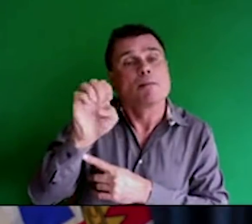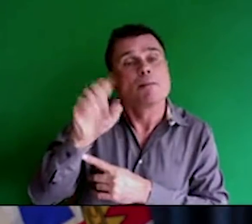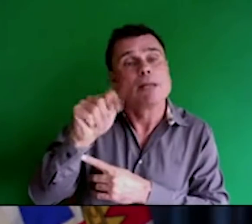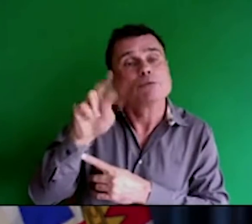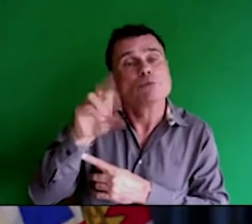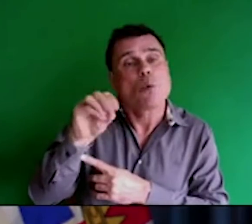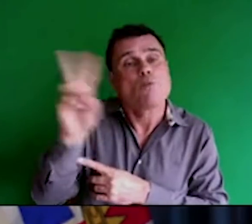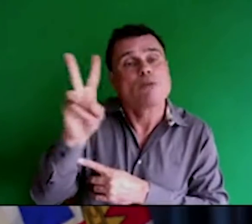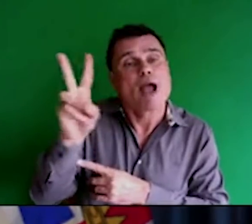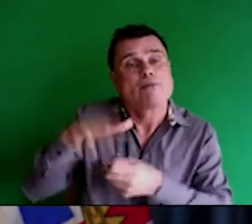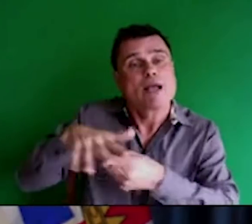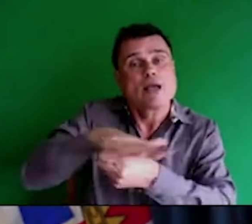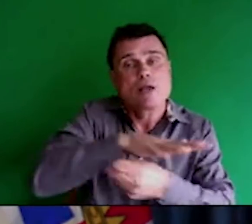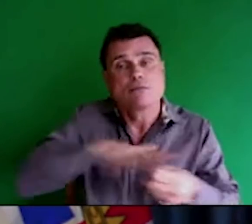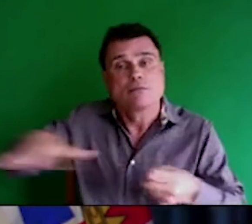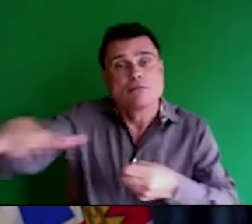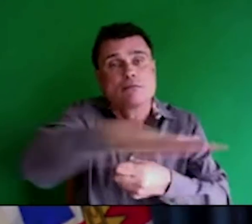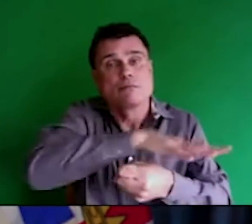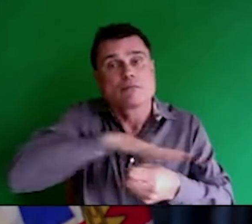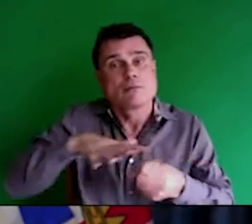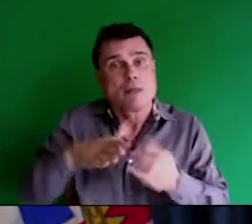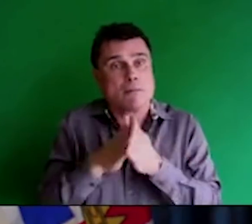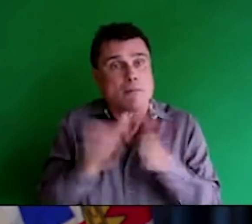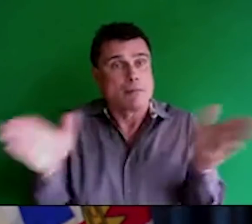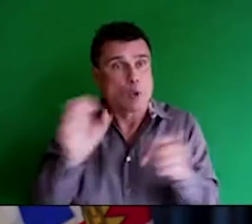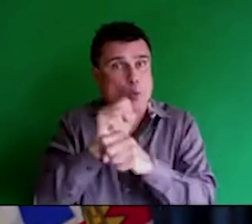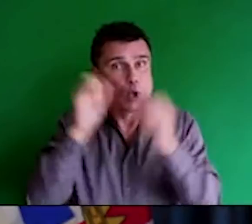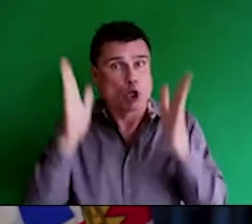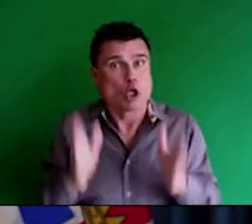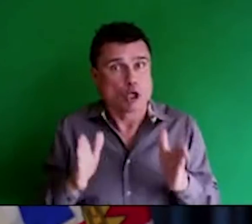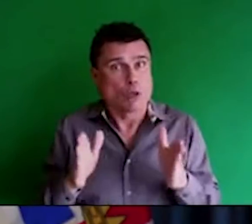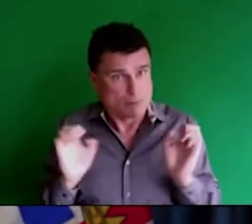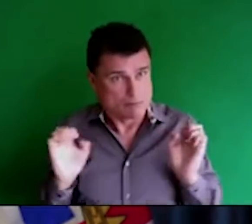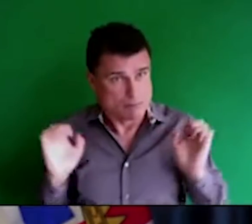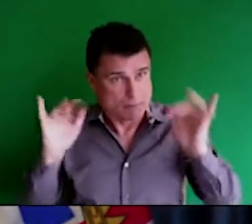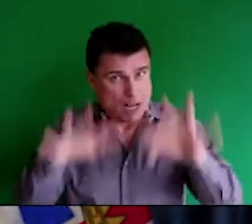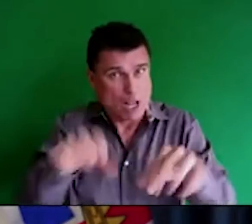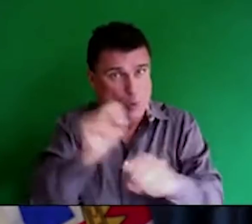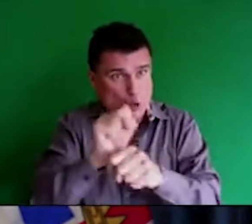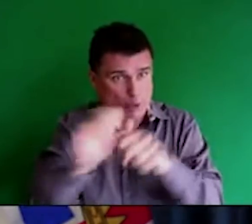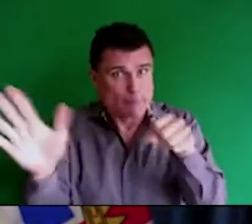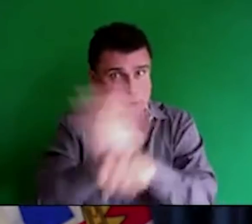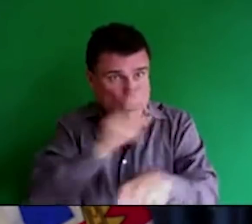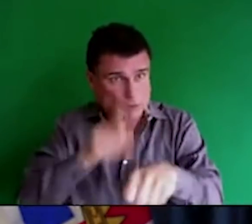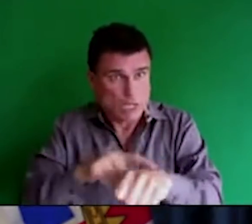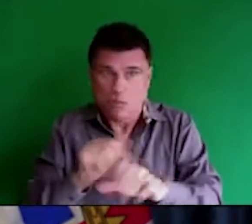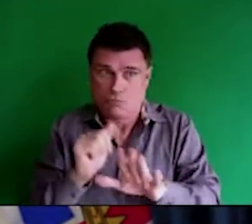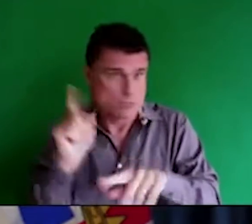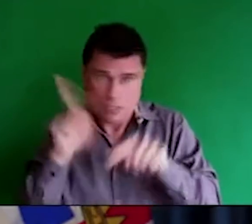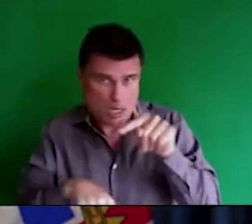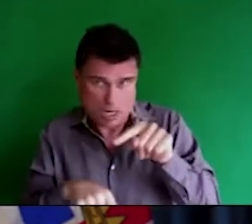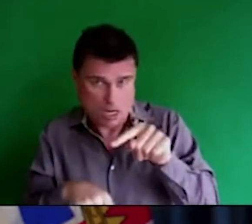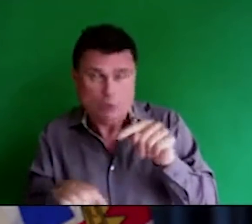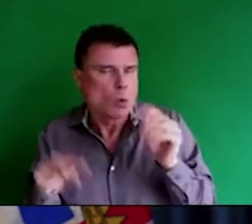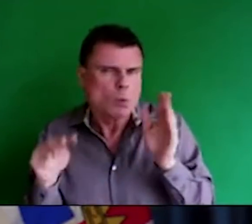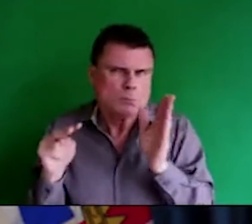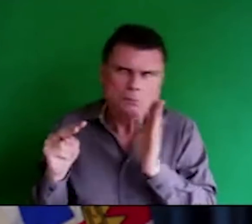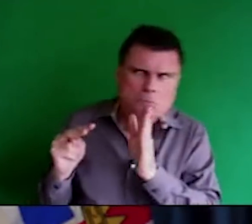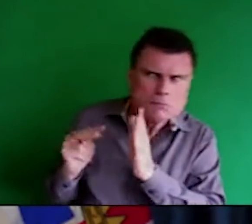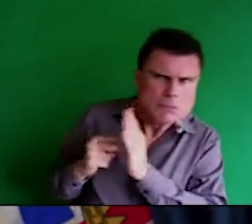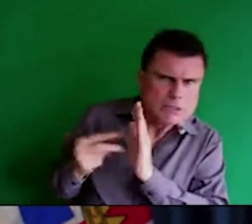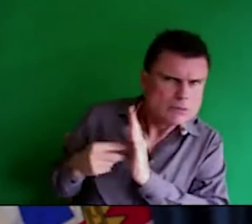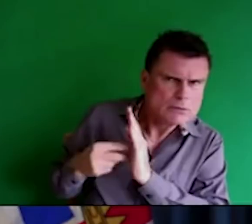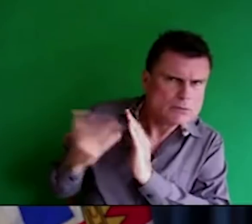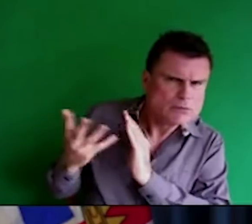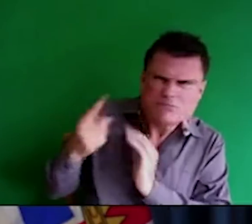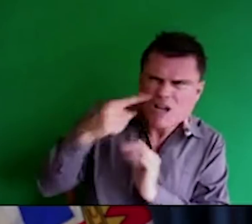policy was maybe came out too quickly? Well, we're following the science. When we made the directive